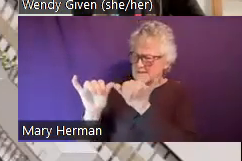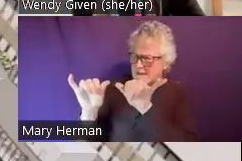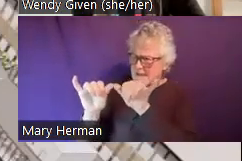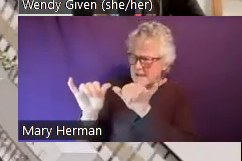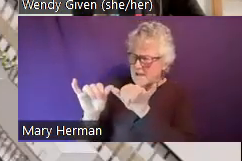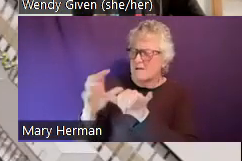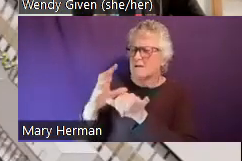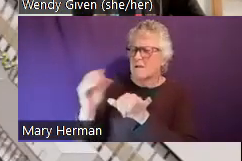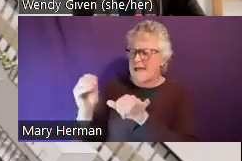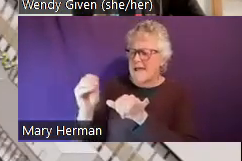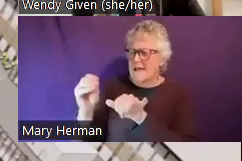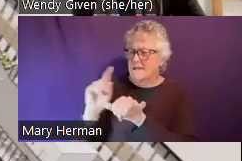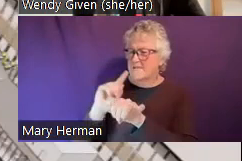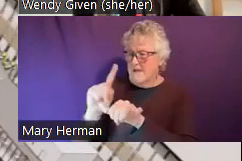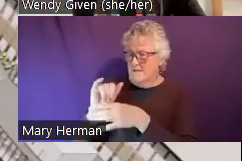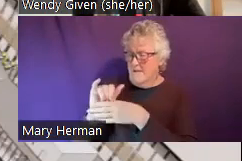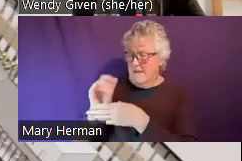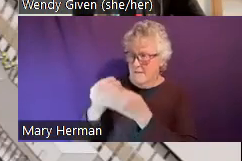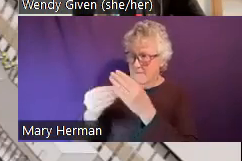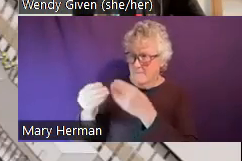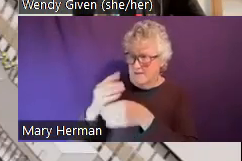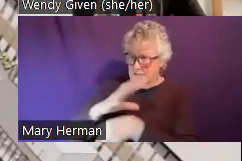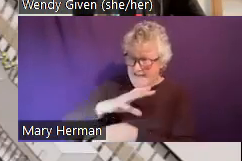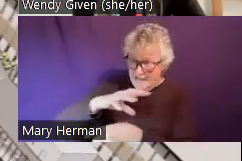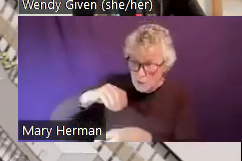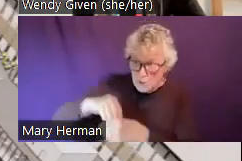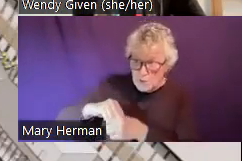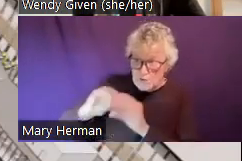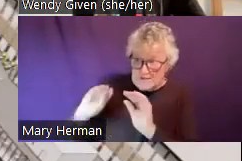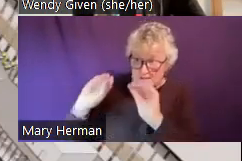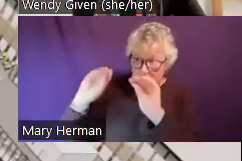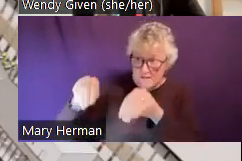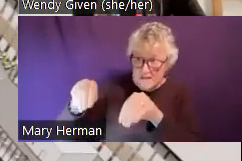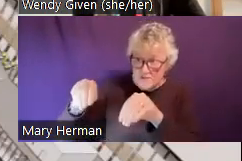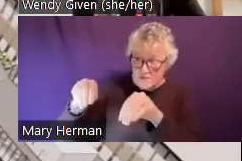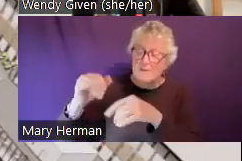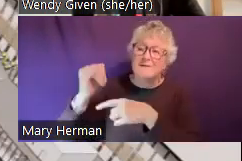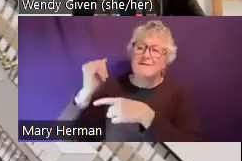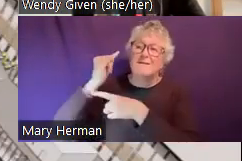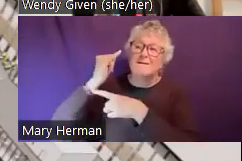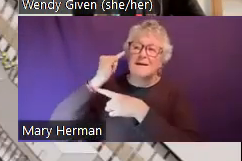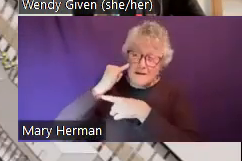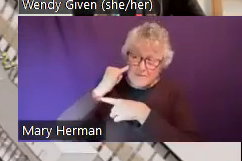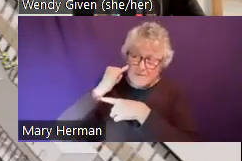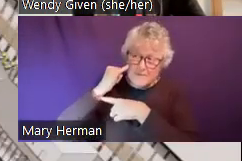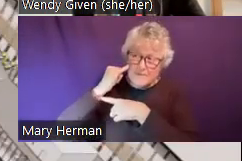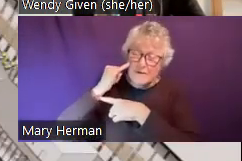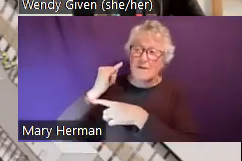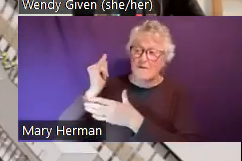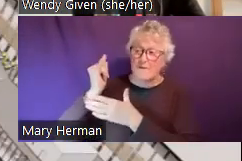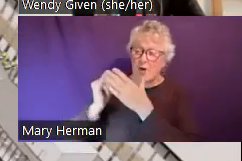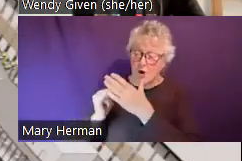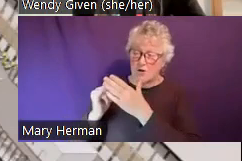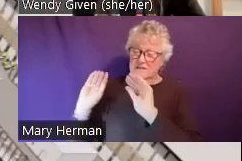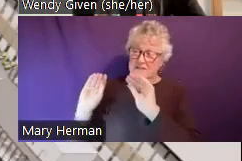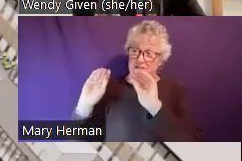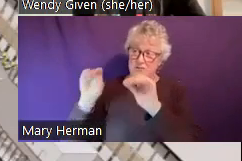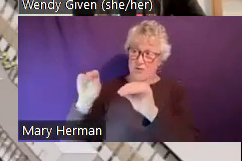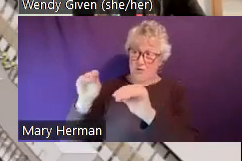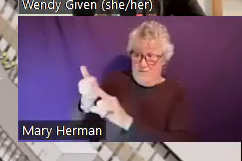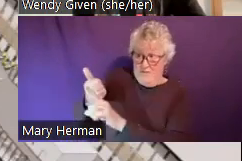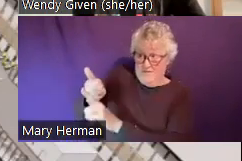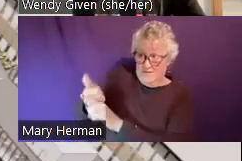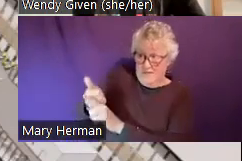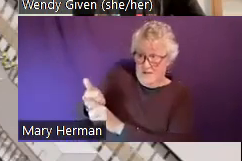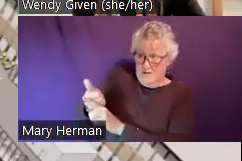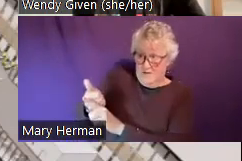installation, so assuming the project teams were installing themselves, what permits are required, if any? Would a structural